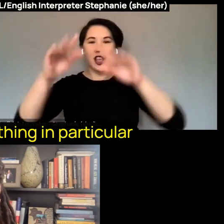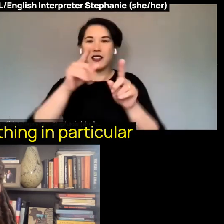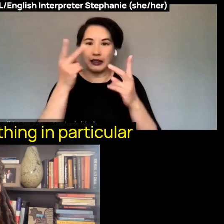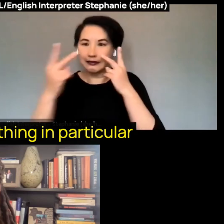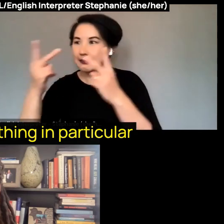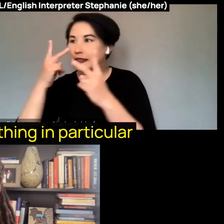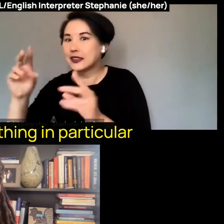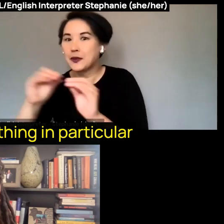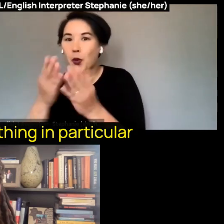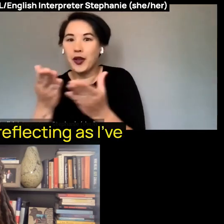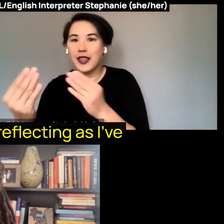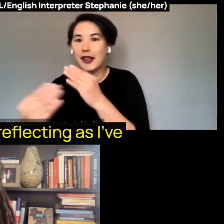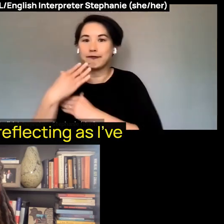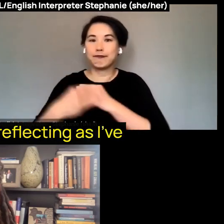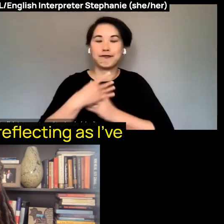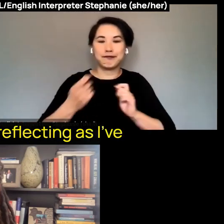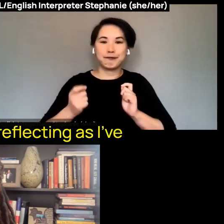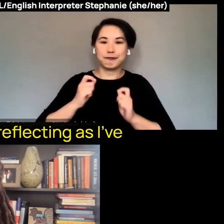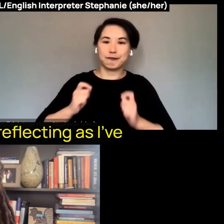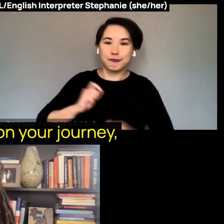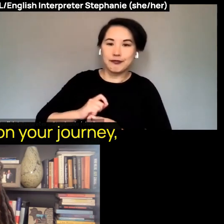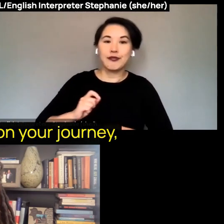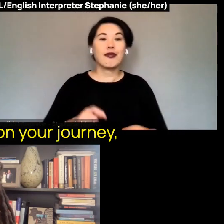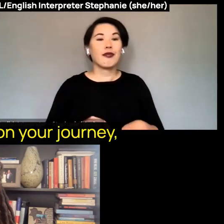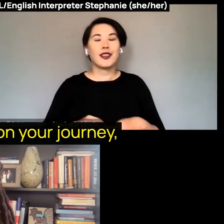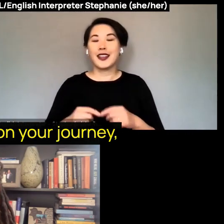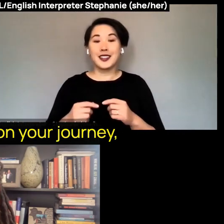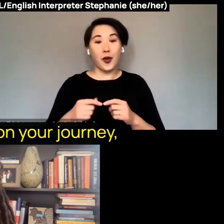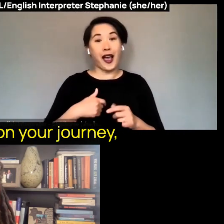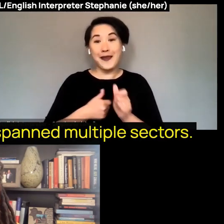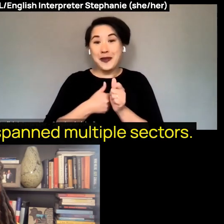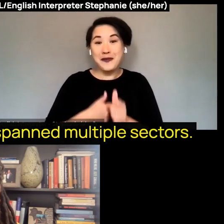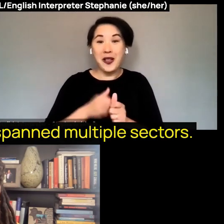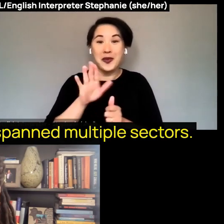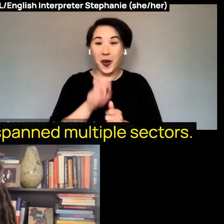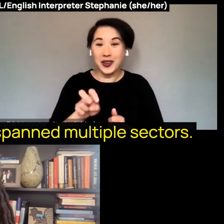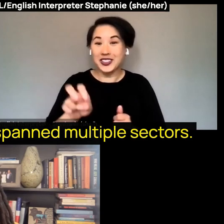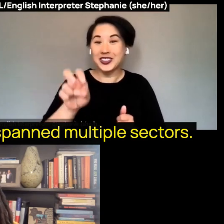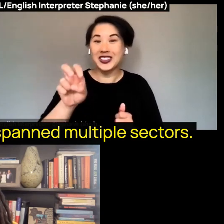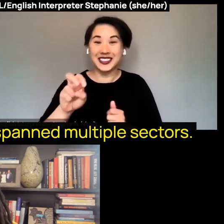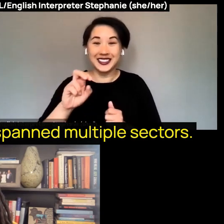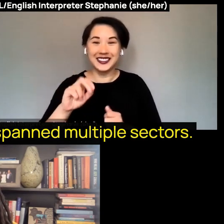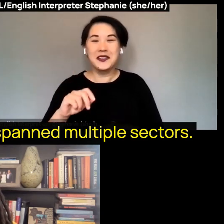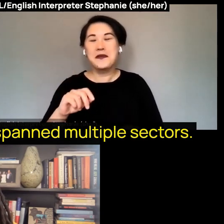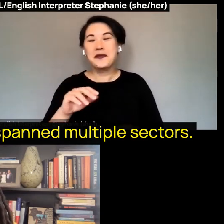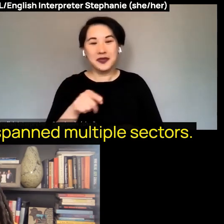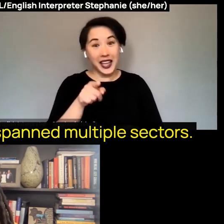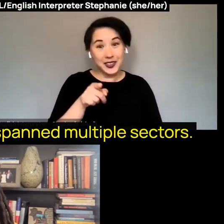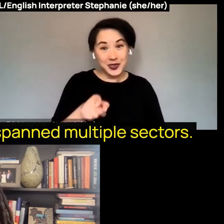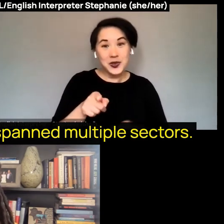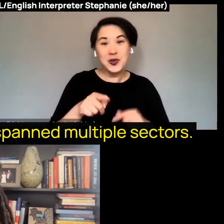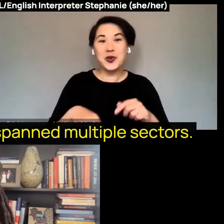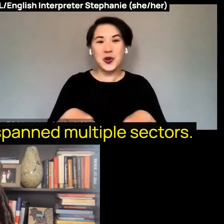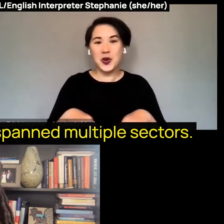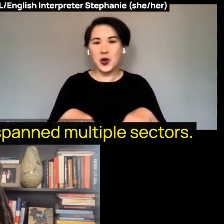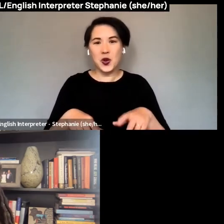and one thing in particular that I've really been reflecting as I've been following you on your journey, Jotaka, is that you've kind of spanned